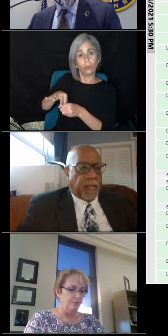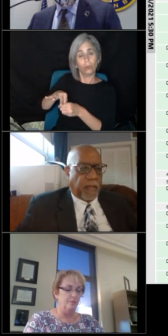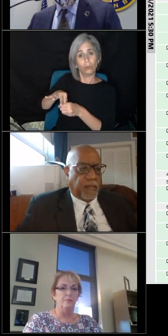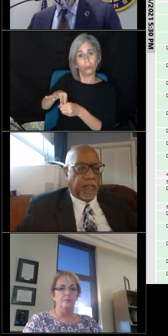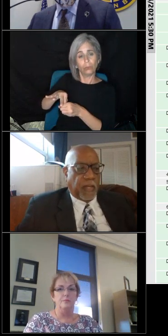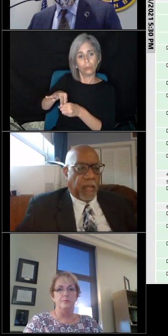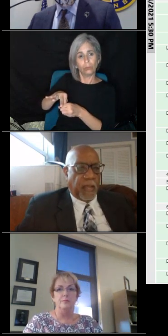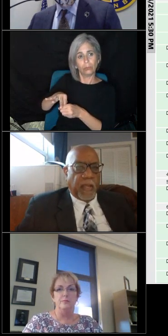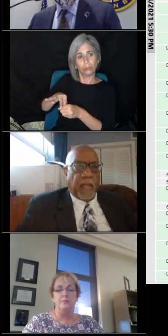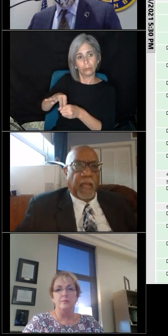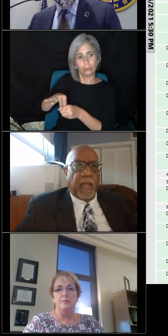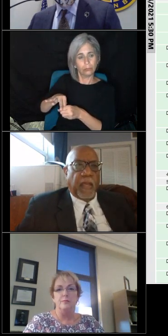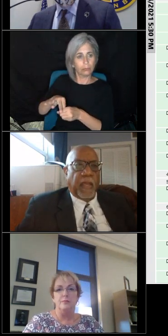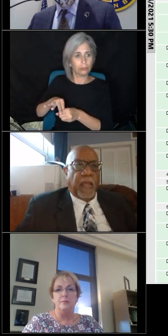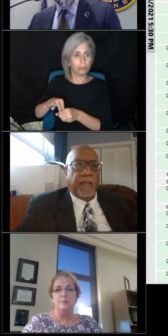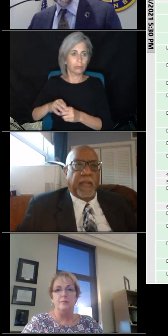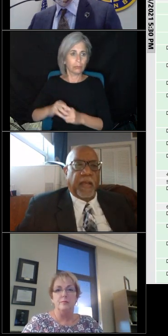As